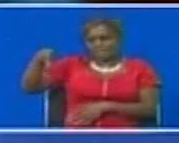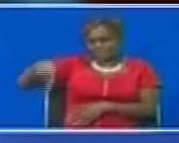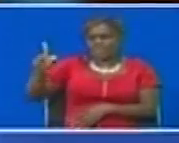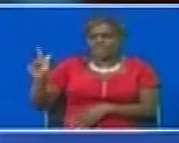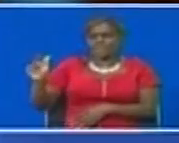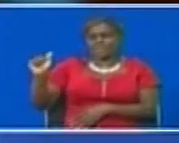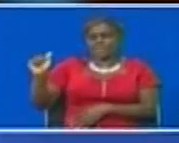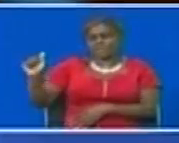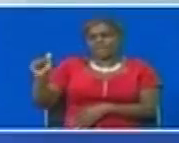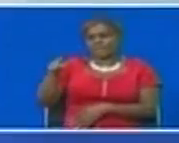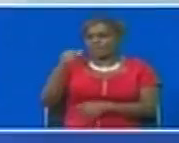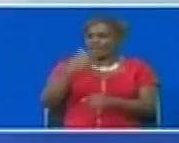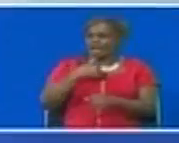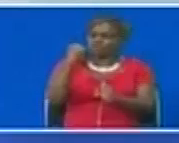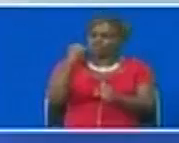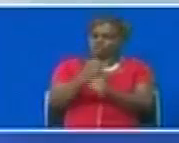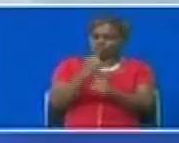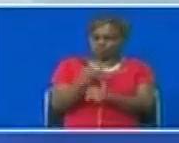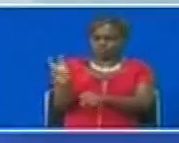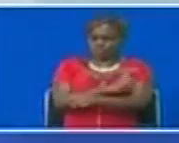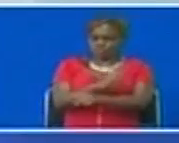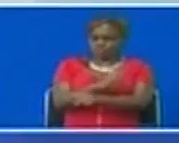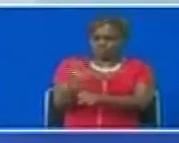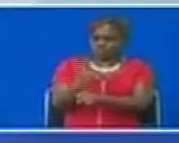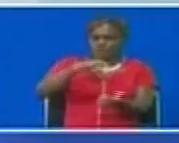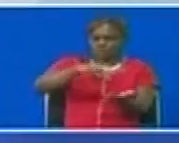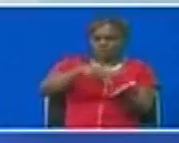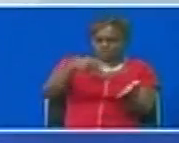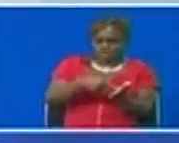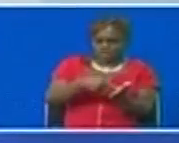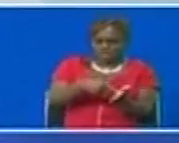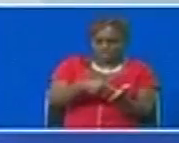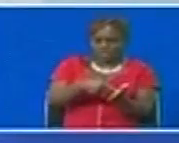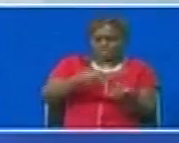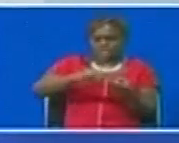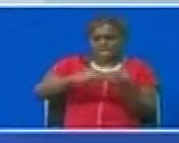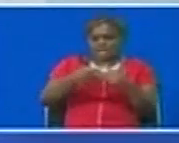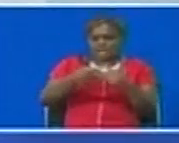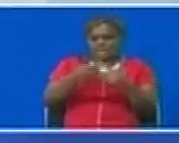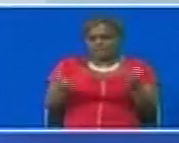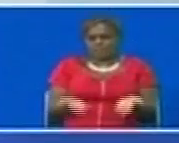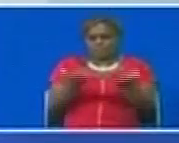Mombasa. She will be tasked with overseeing key projects as the Port of Mombasa looks to modernize and become